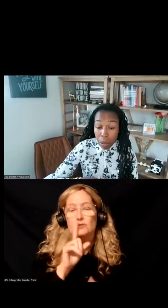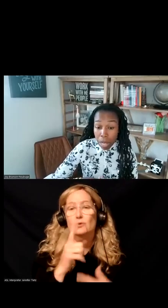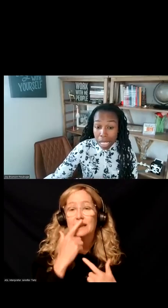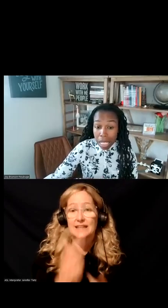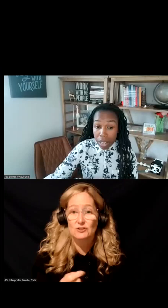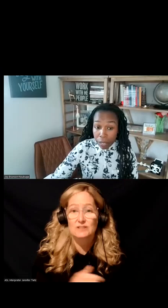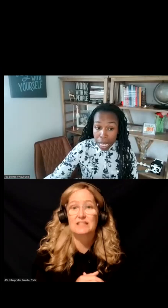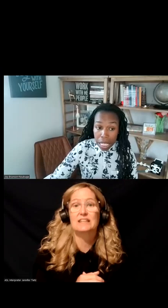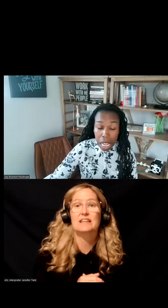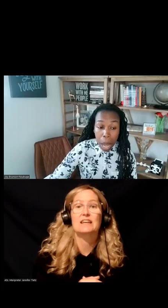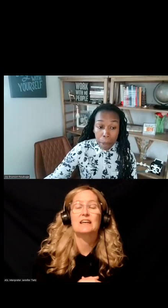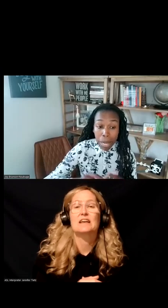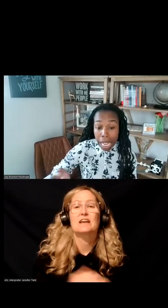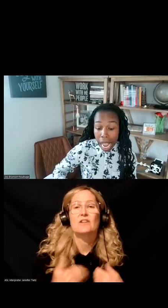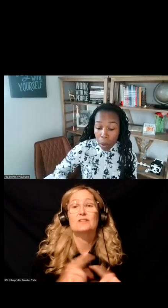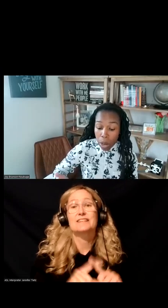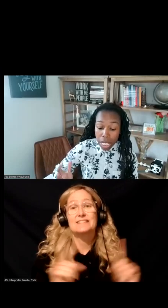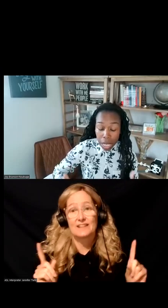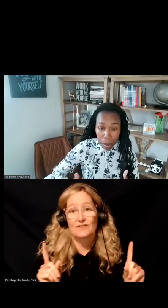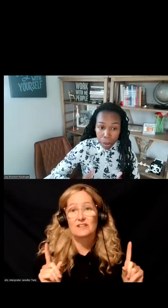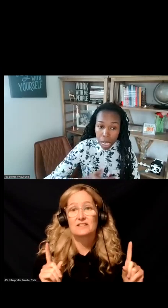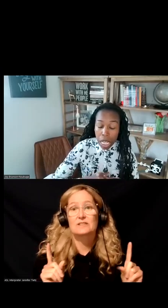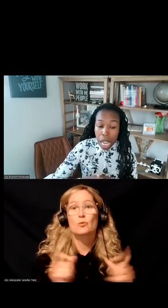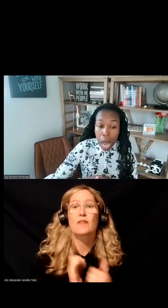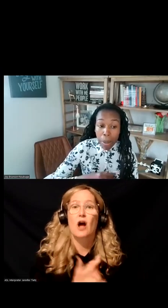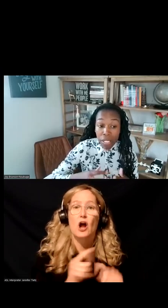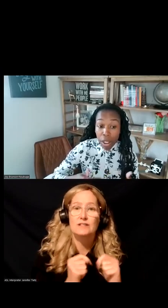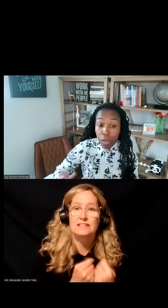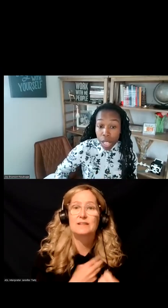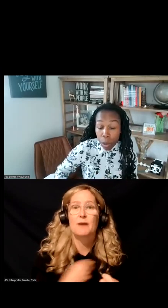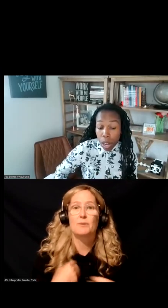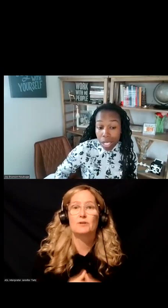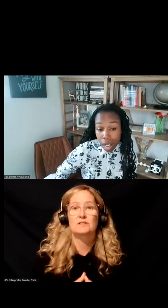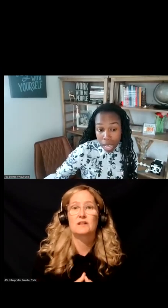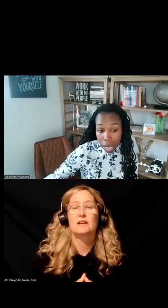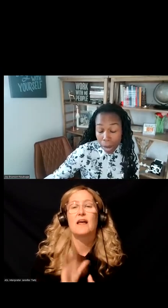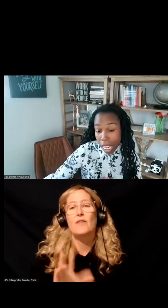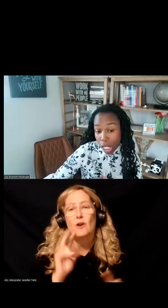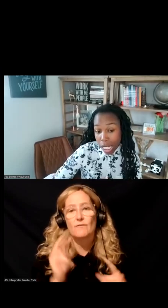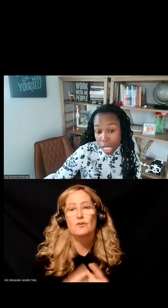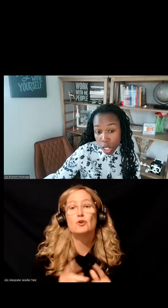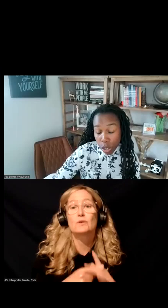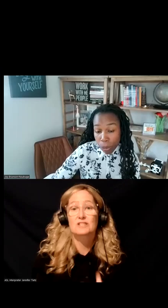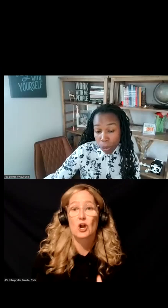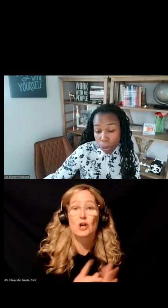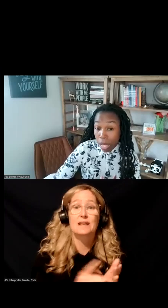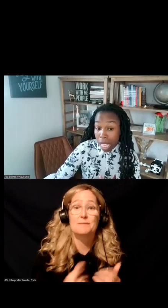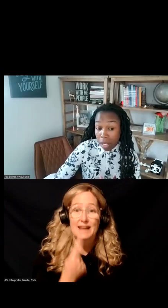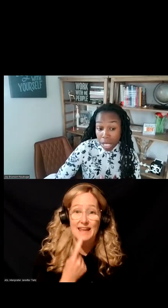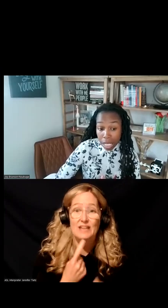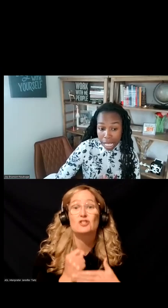was that there was a difference in our team members and their view on starting medication-assisted